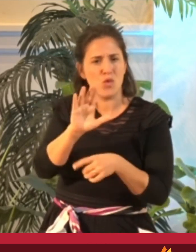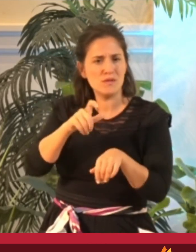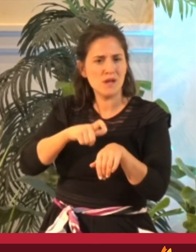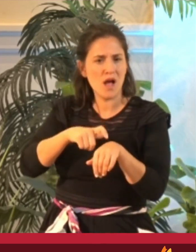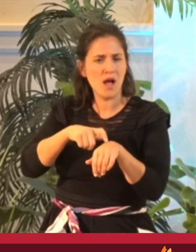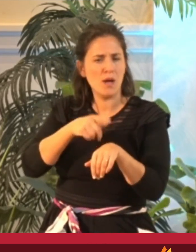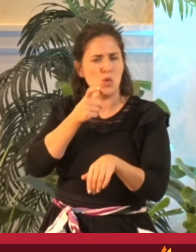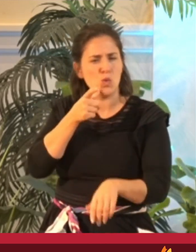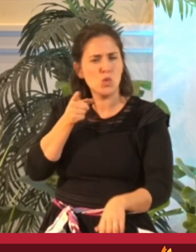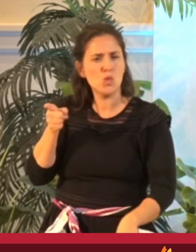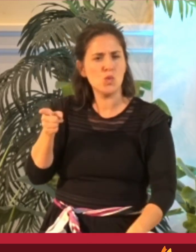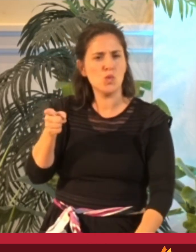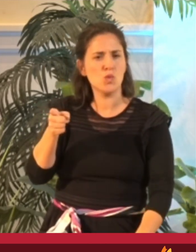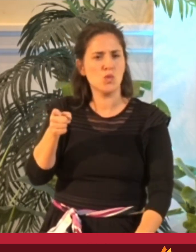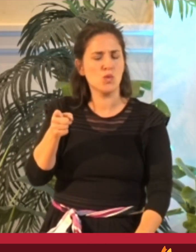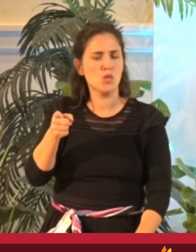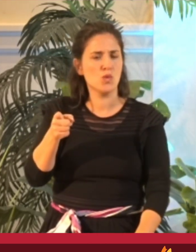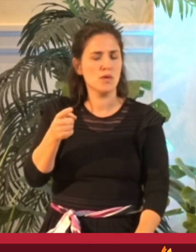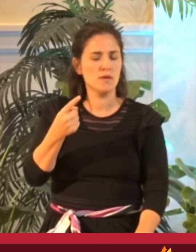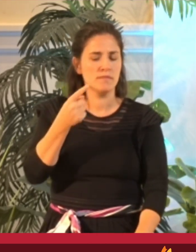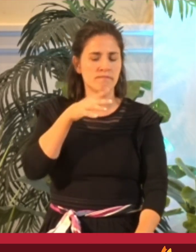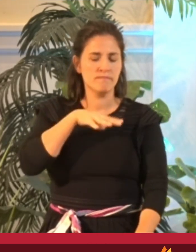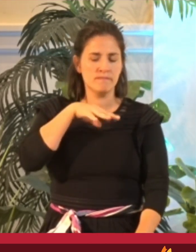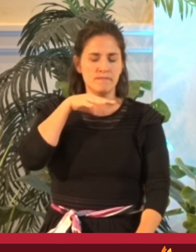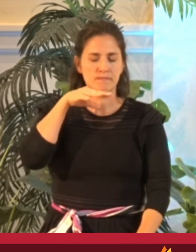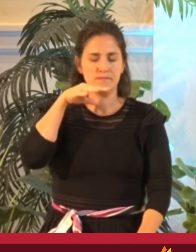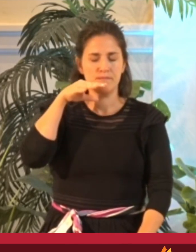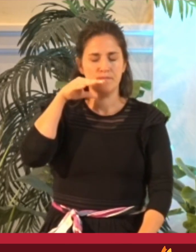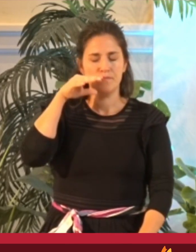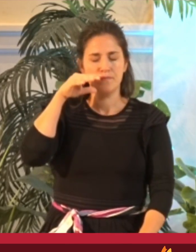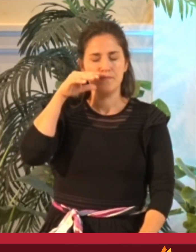Now breathe deeply again.